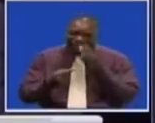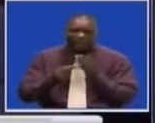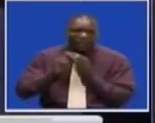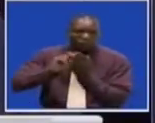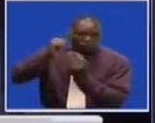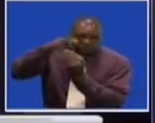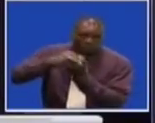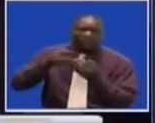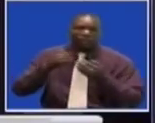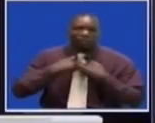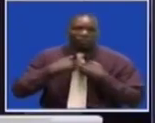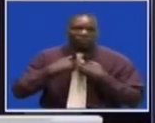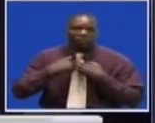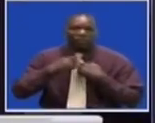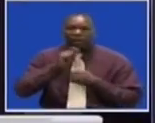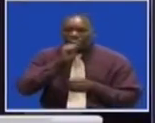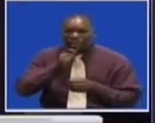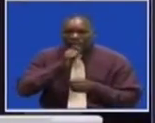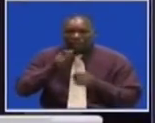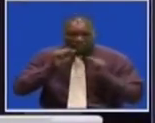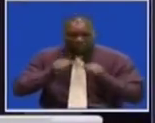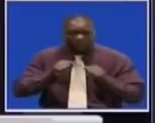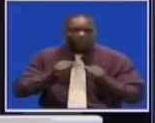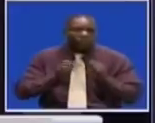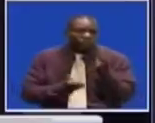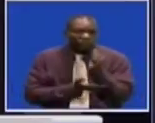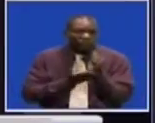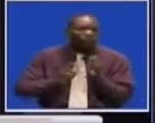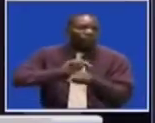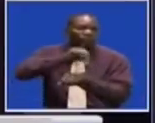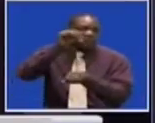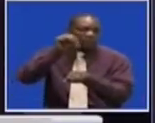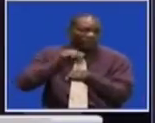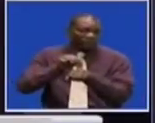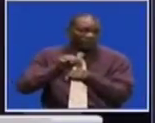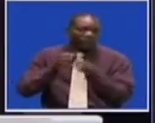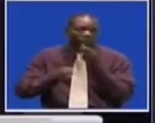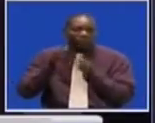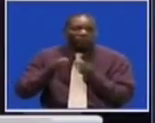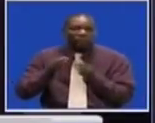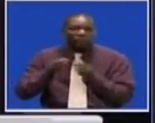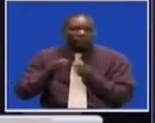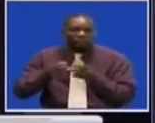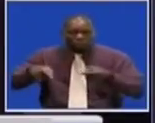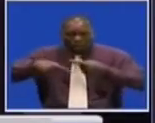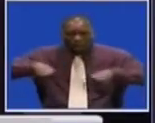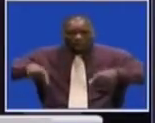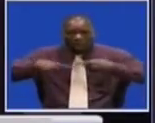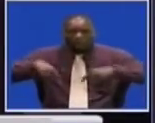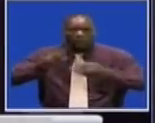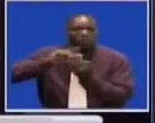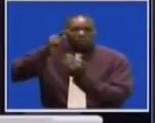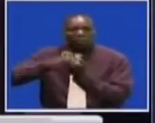the nation forward. If we lose our own content, we are going to behave